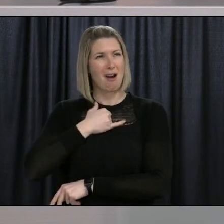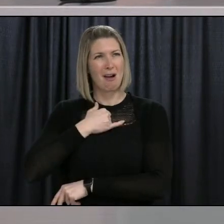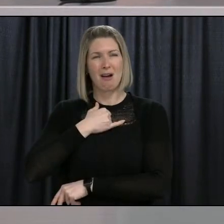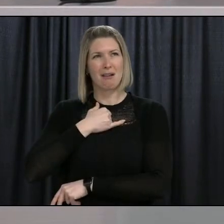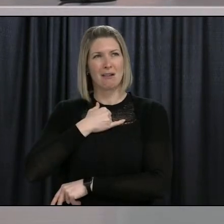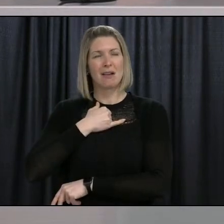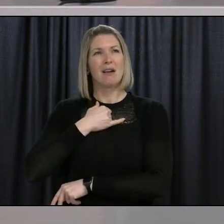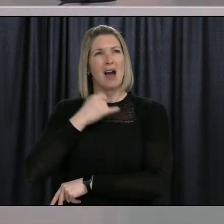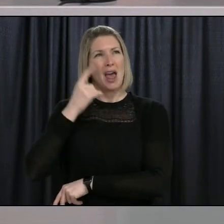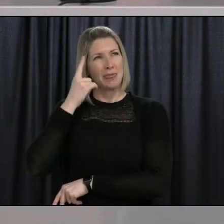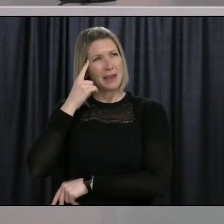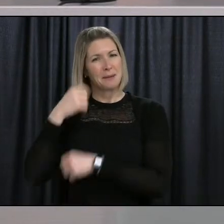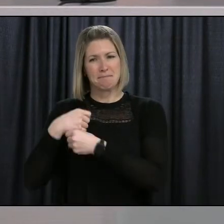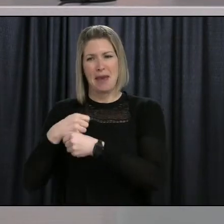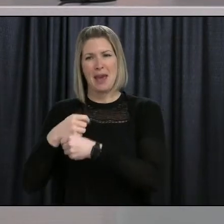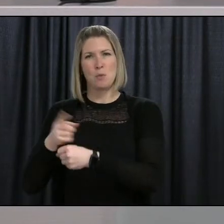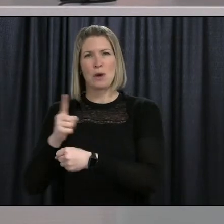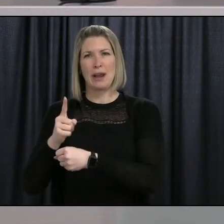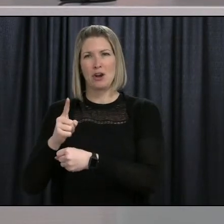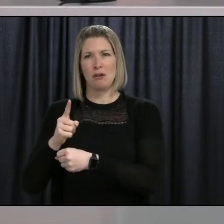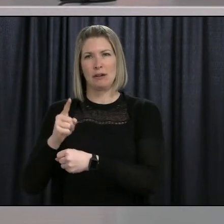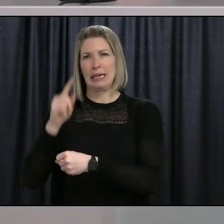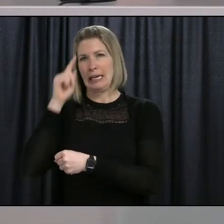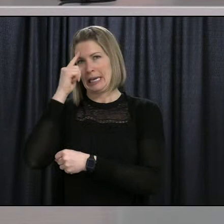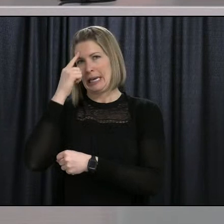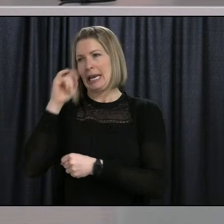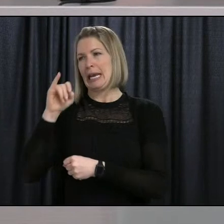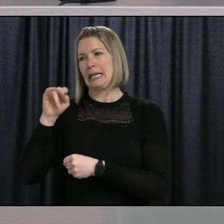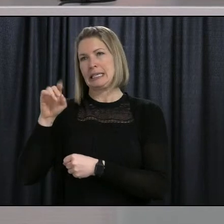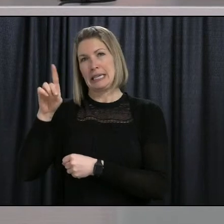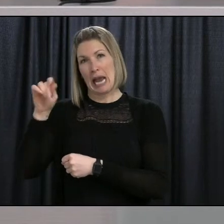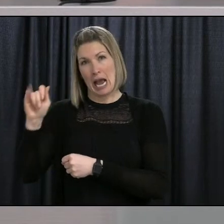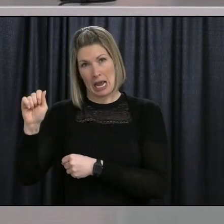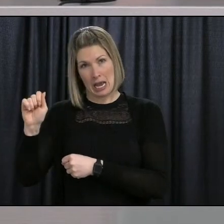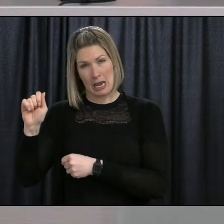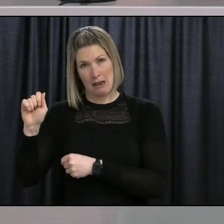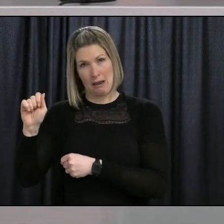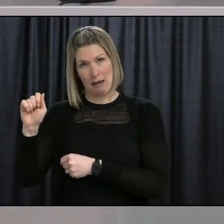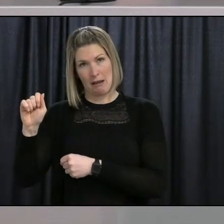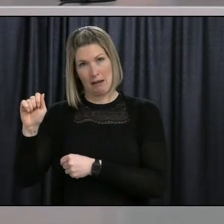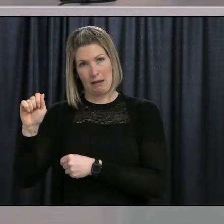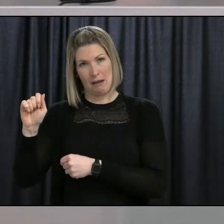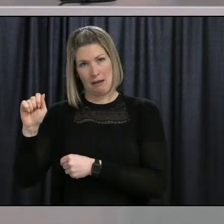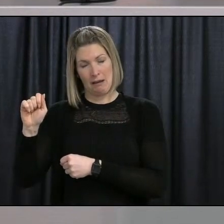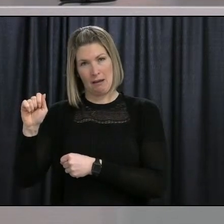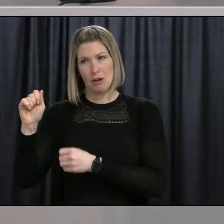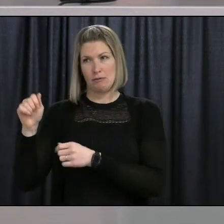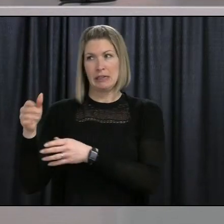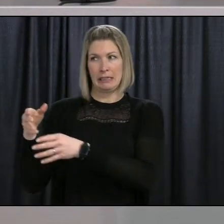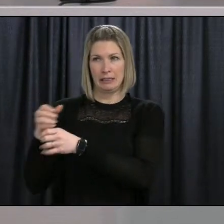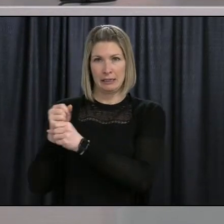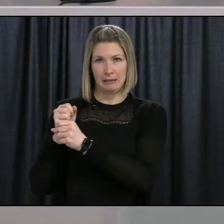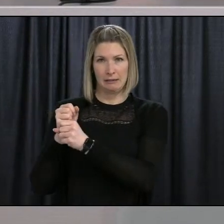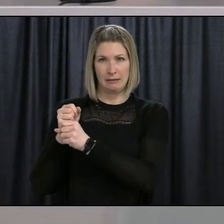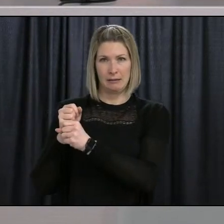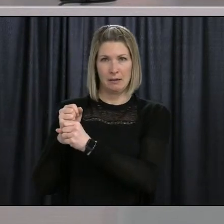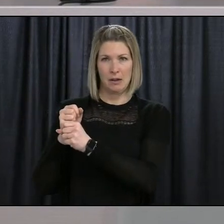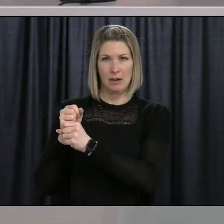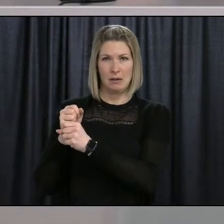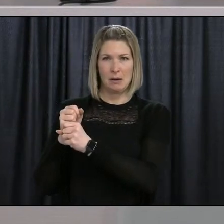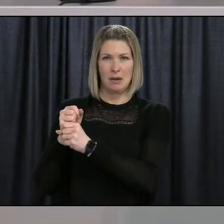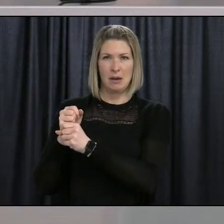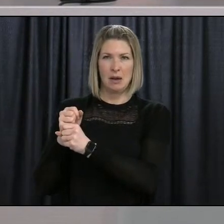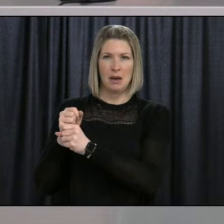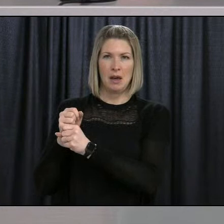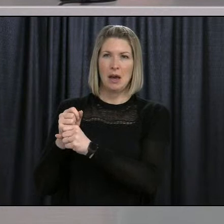India, correct, yeah. Yeah. And according to the current issue of The Economist magazine, the Serum Institute expects it to take 2 years